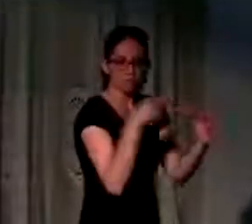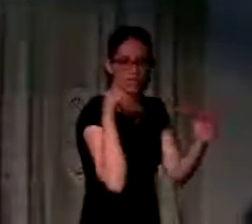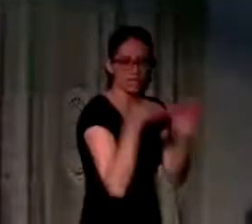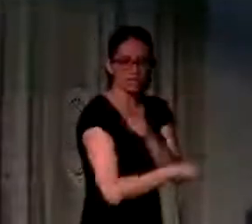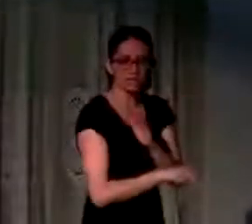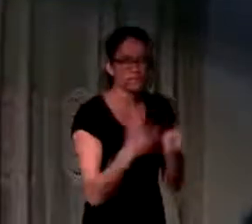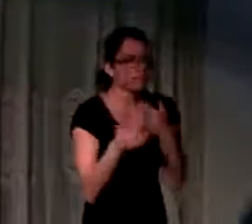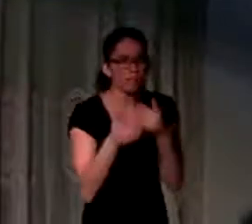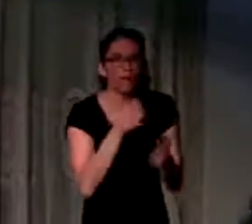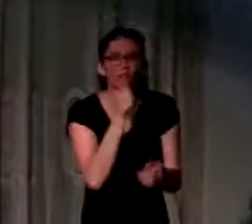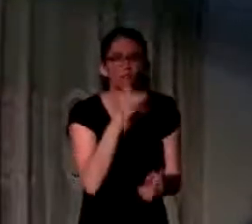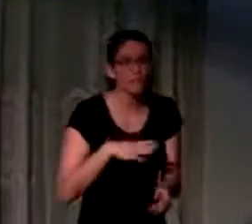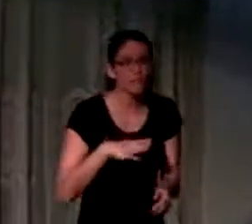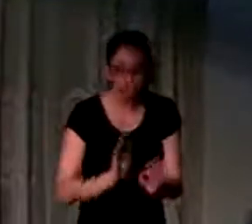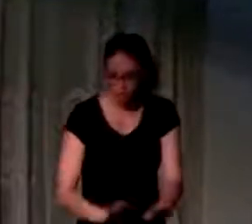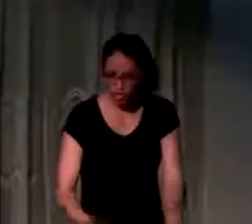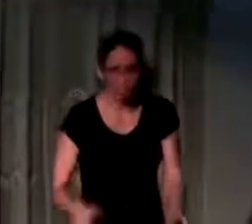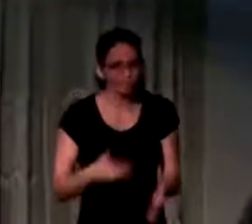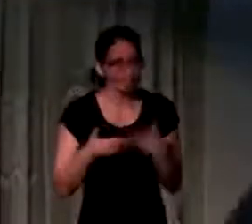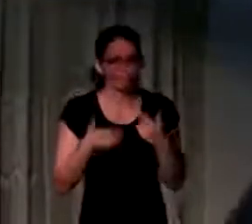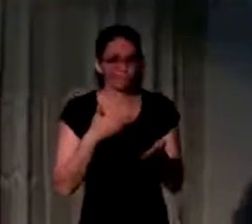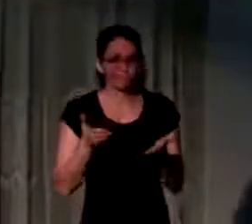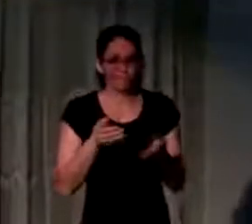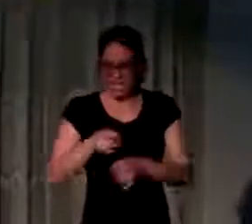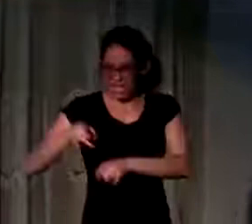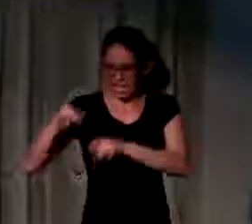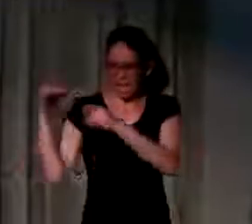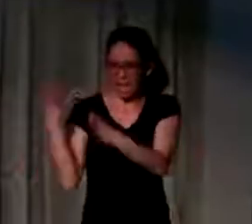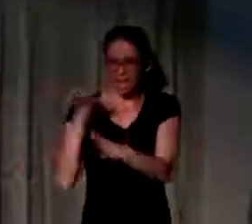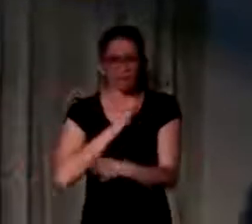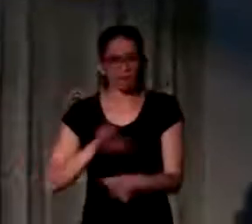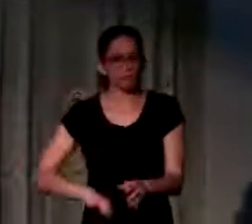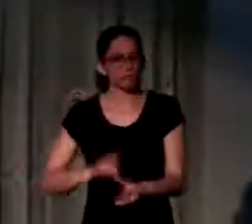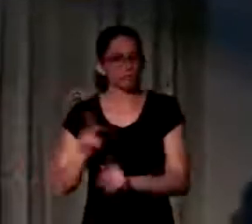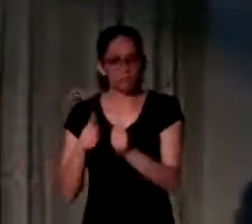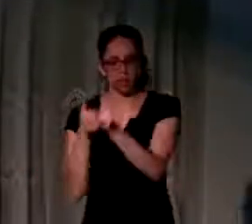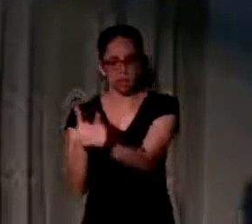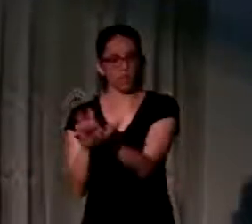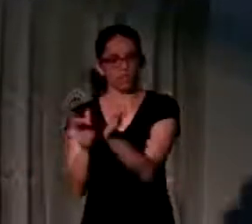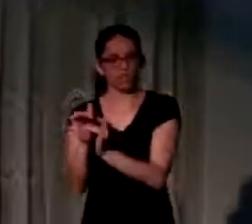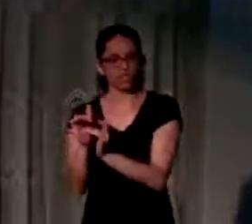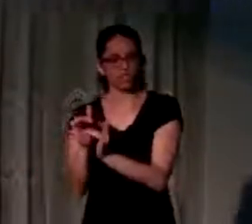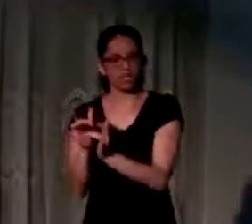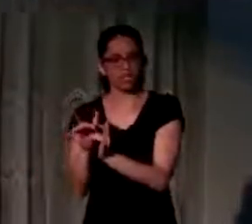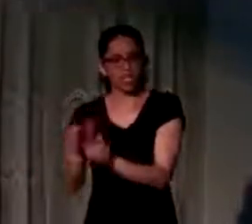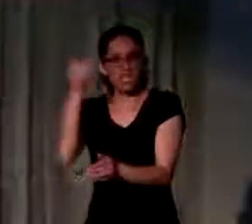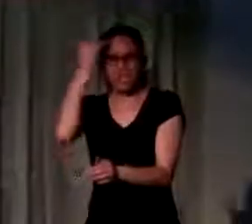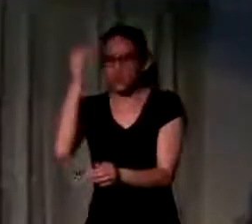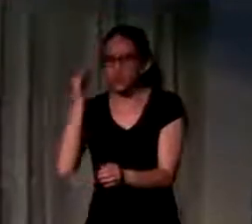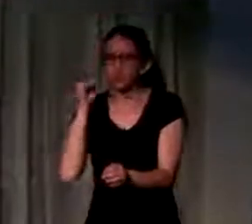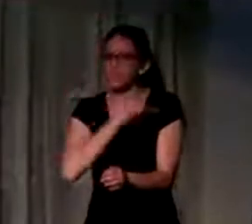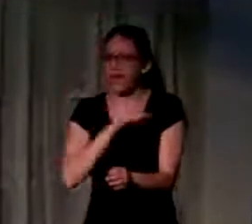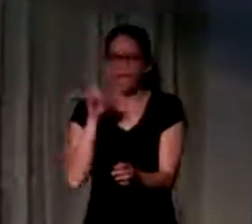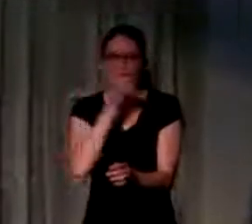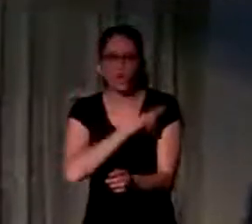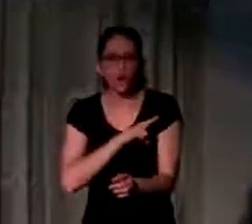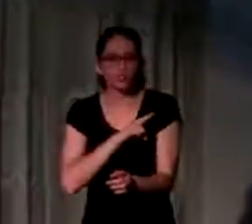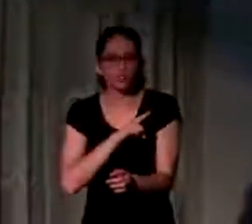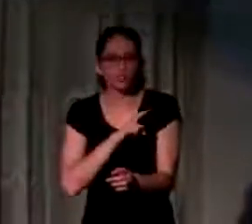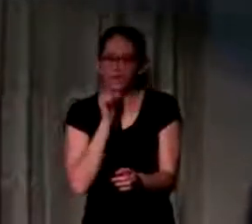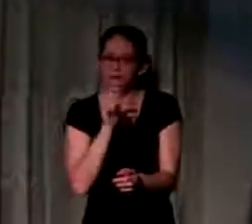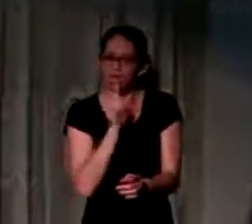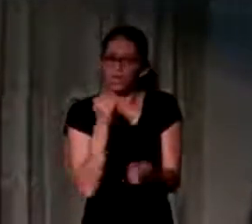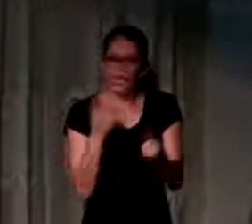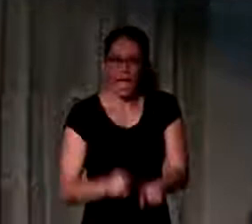old women, it didn't matter. He hated Christians. This was a sham. There was no resurrection. The